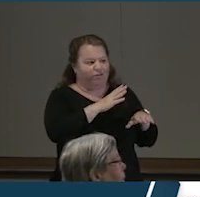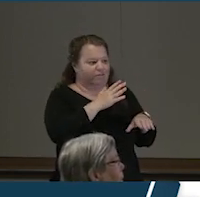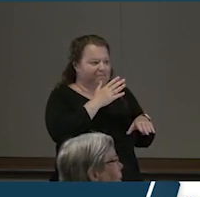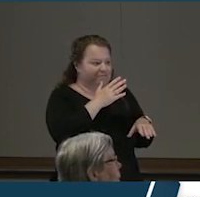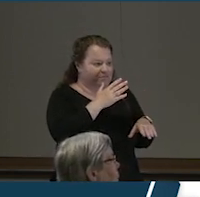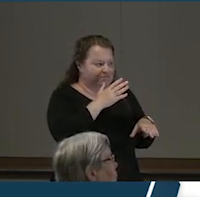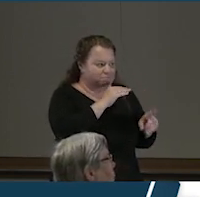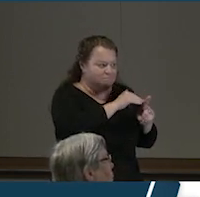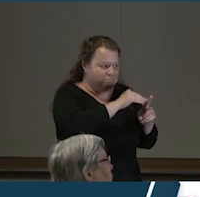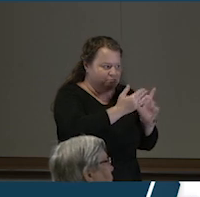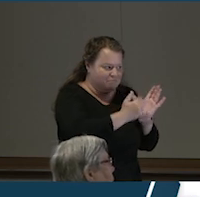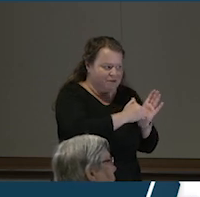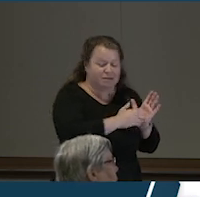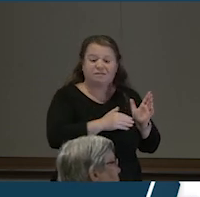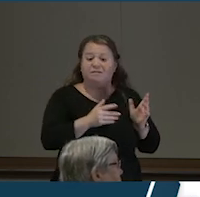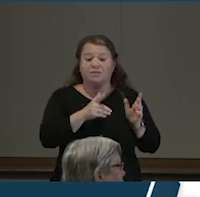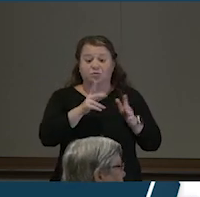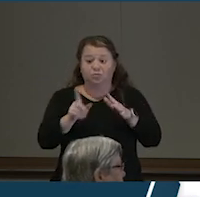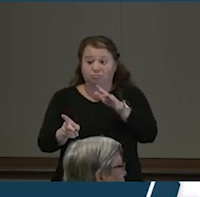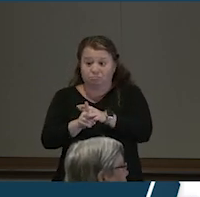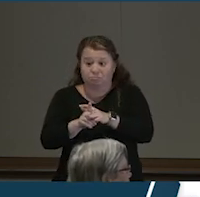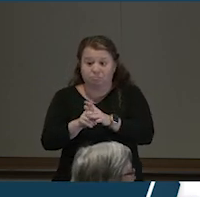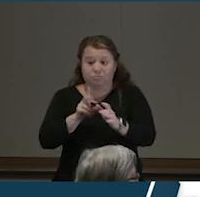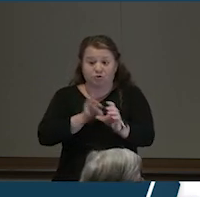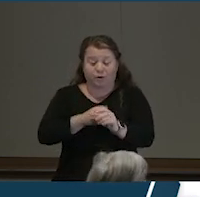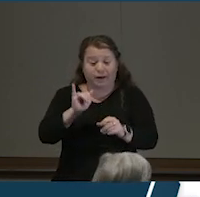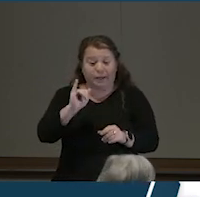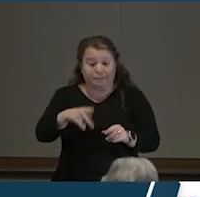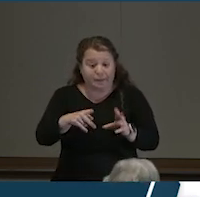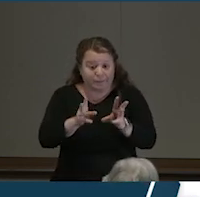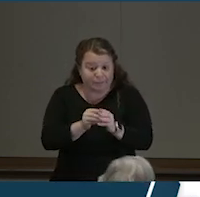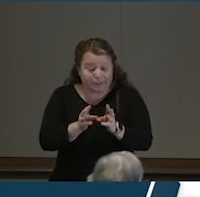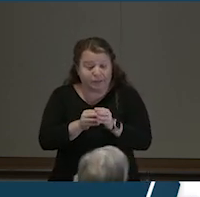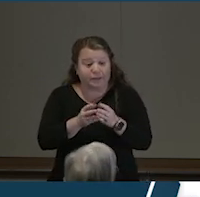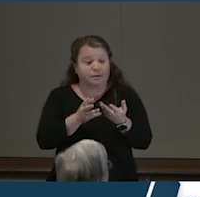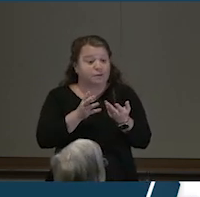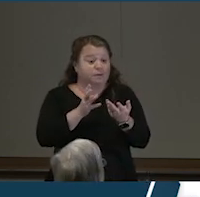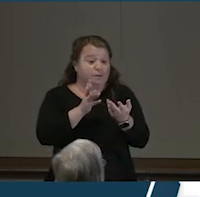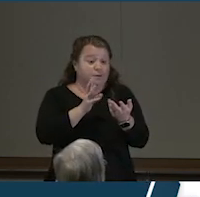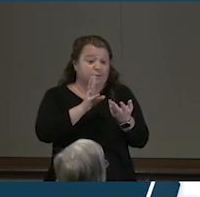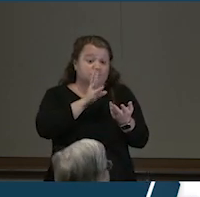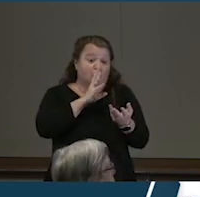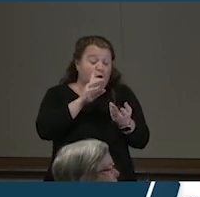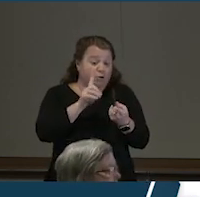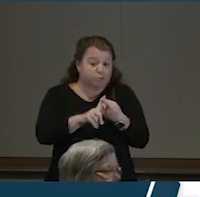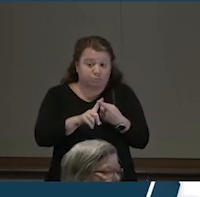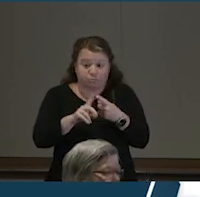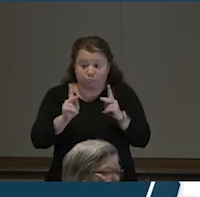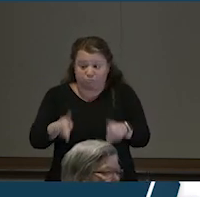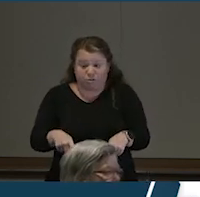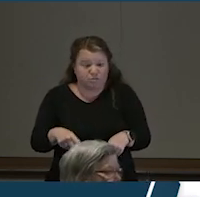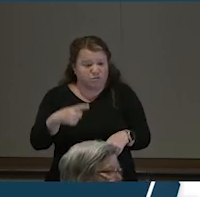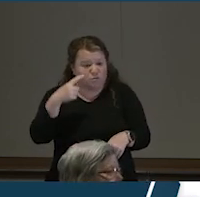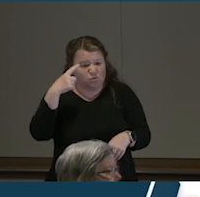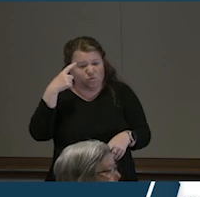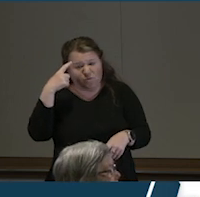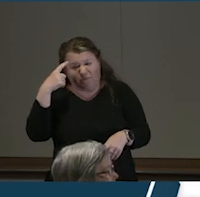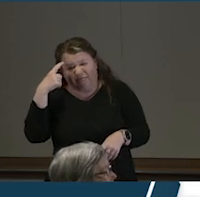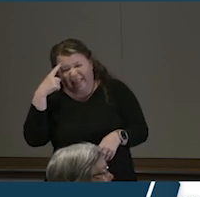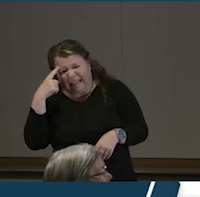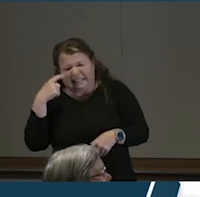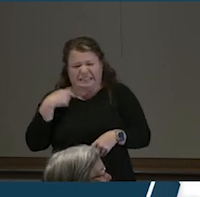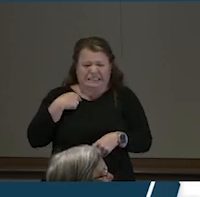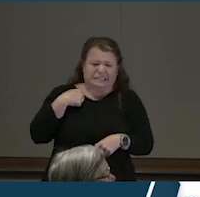one of the things, even when you sit at IEP meetings and you're talking to somebody and you think you're probably right, but you're really not sure that you're